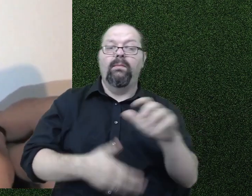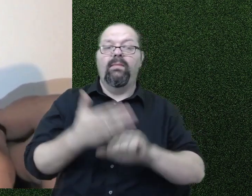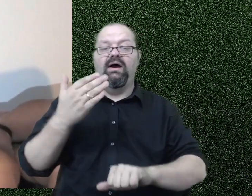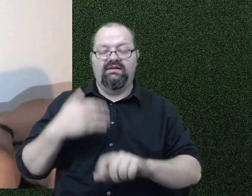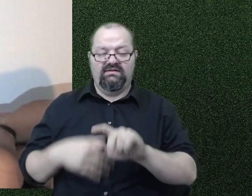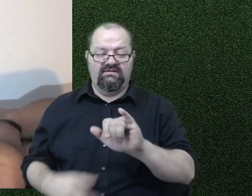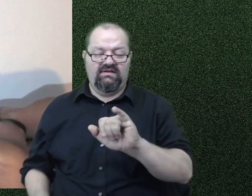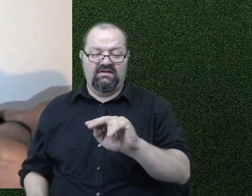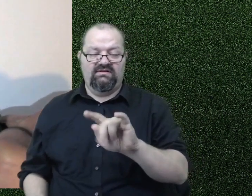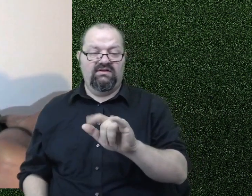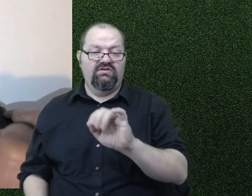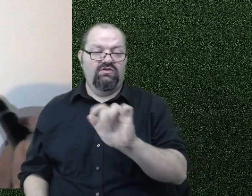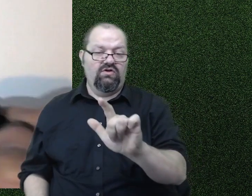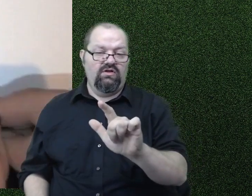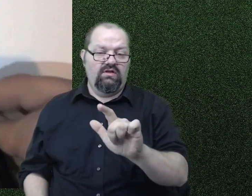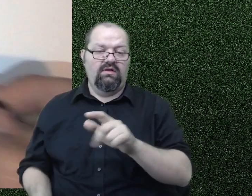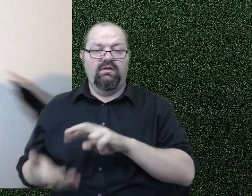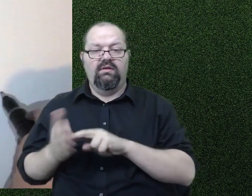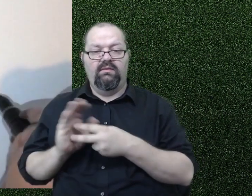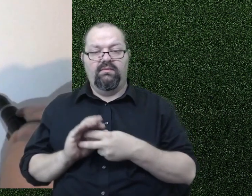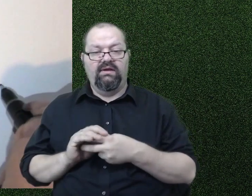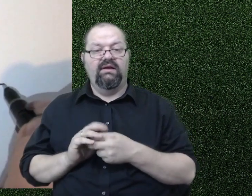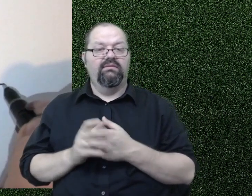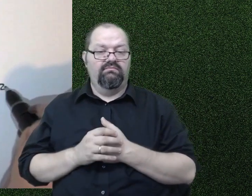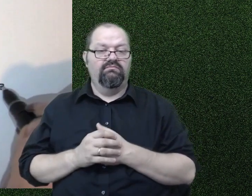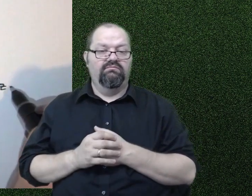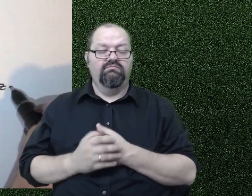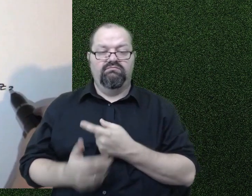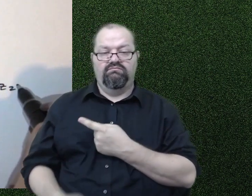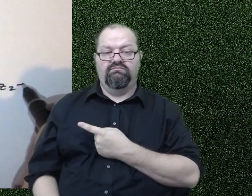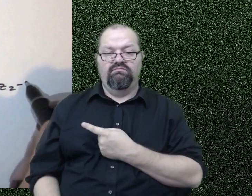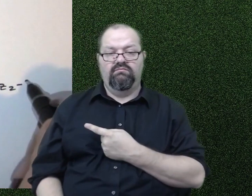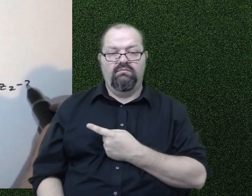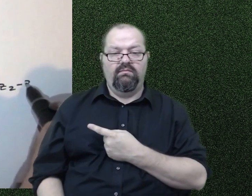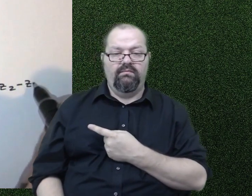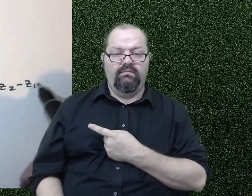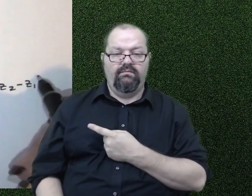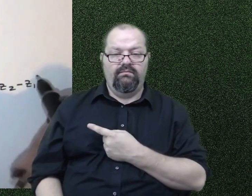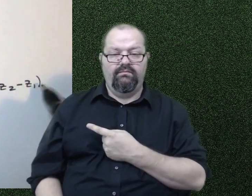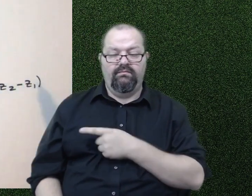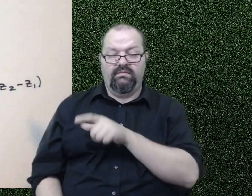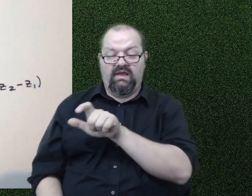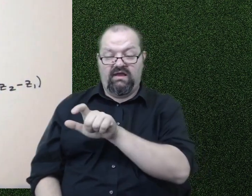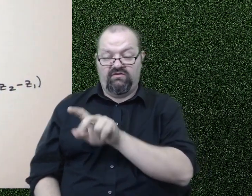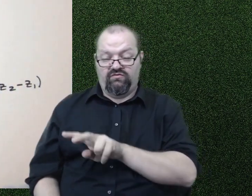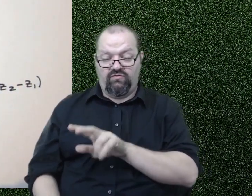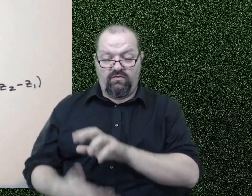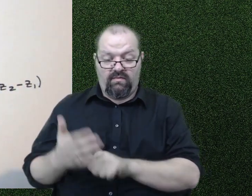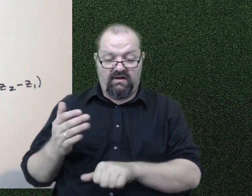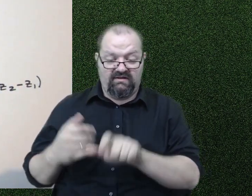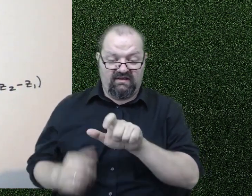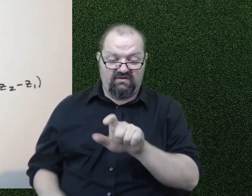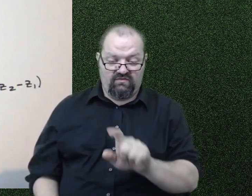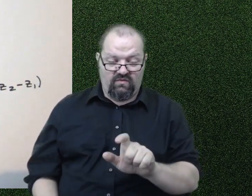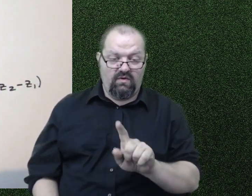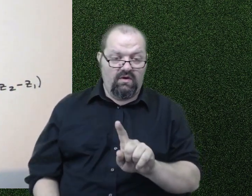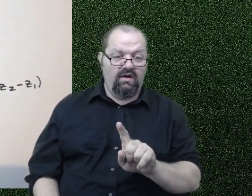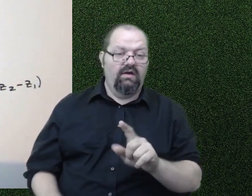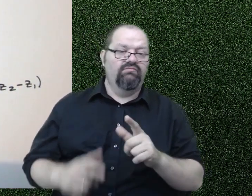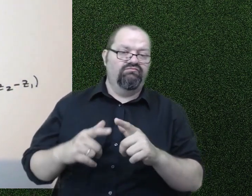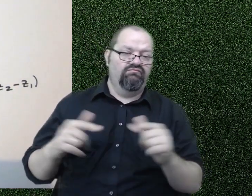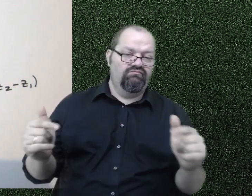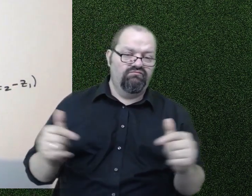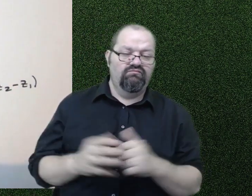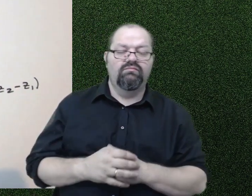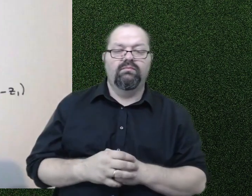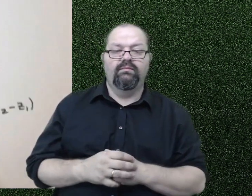y2 minus y1, and z2 minus z1. Now for the next one, it's a little bit harder